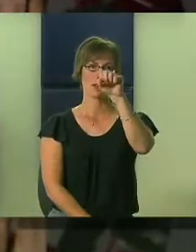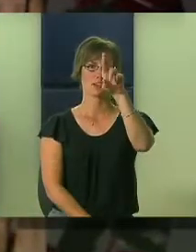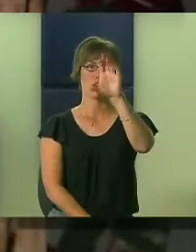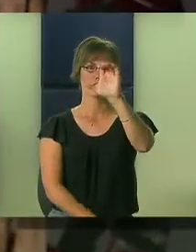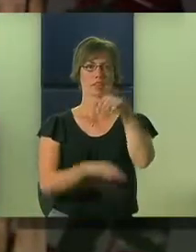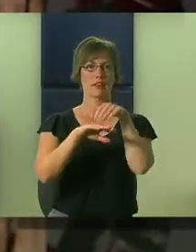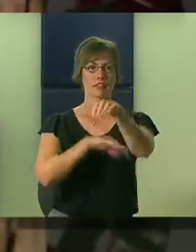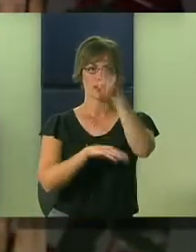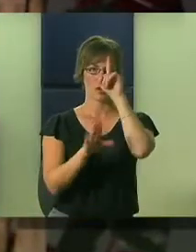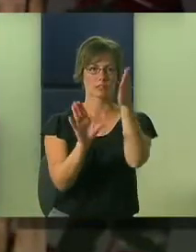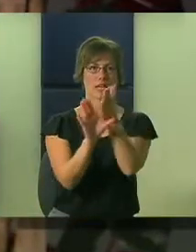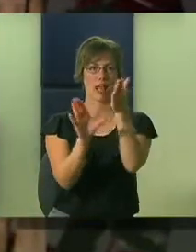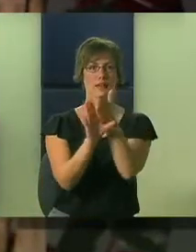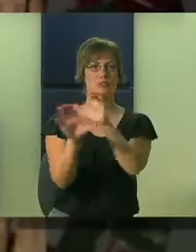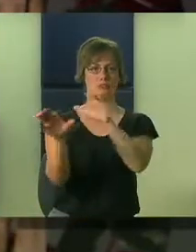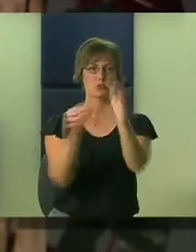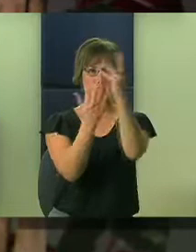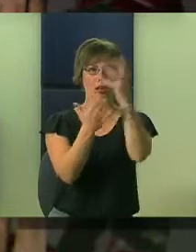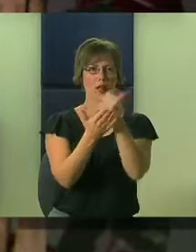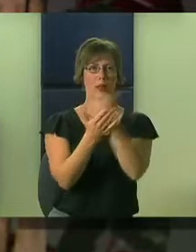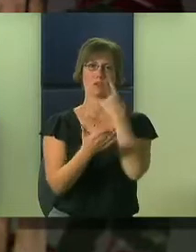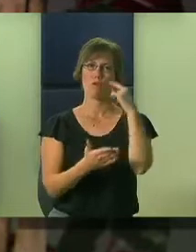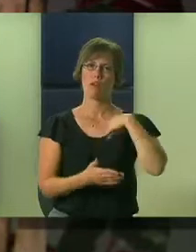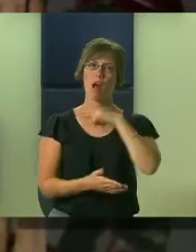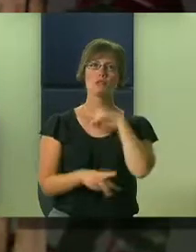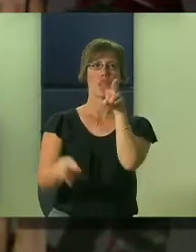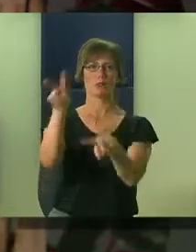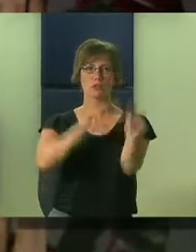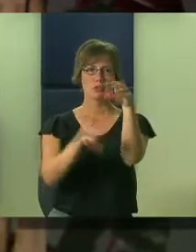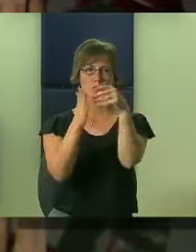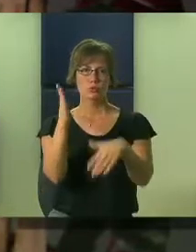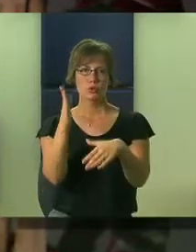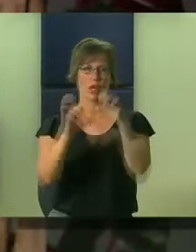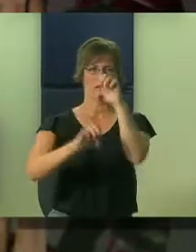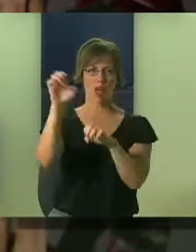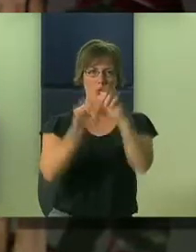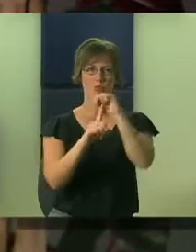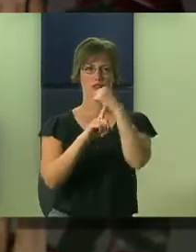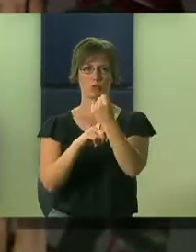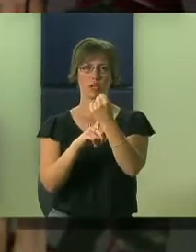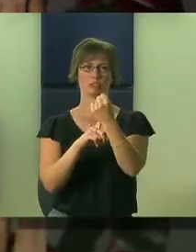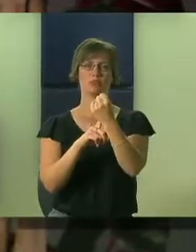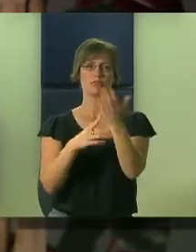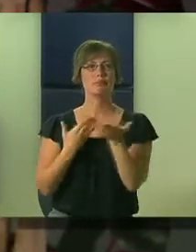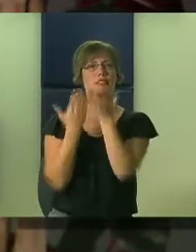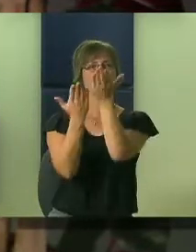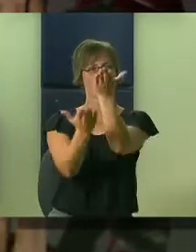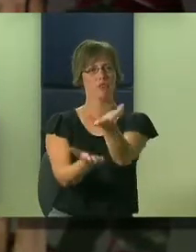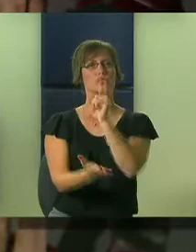collection for us, but also observed the student, evaluated the situation, and gave us some, really good